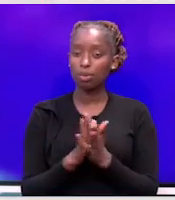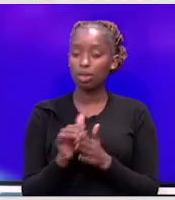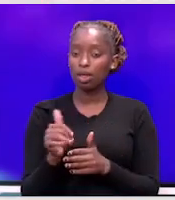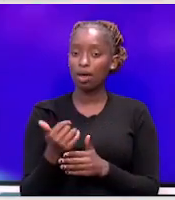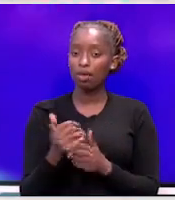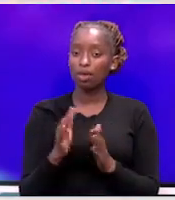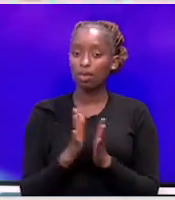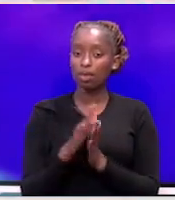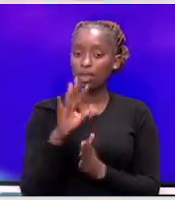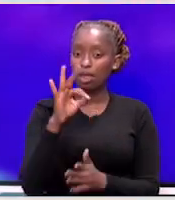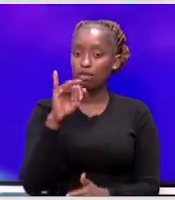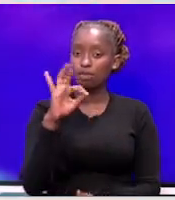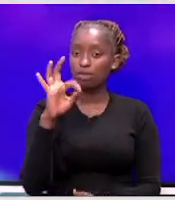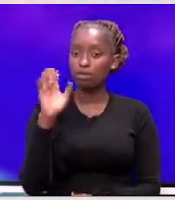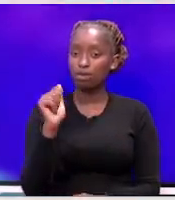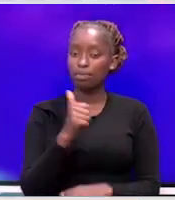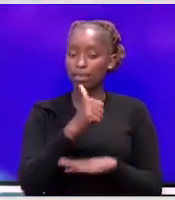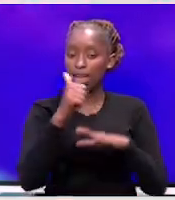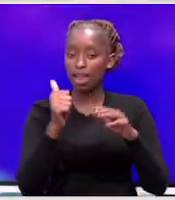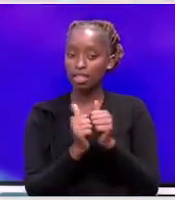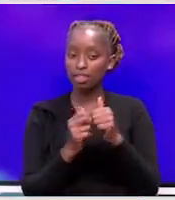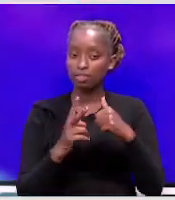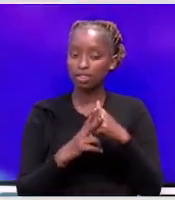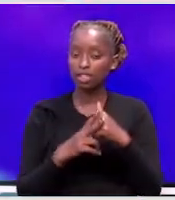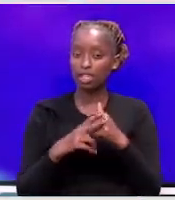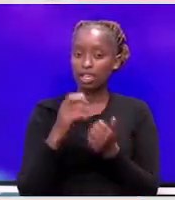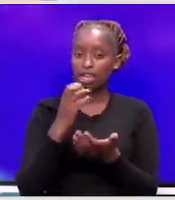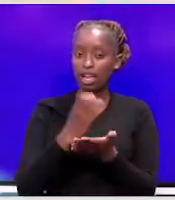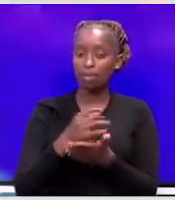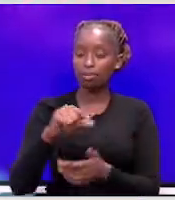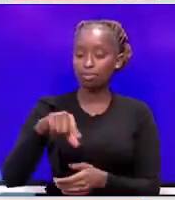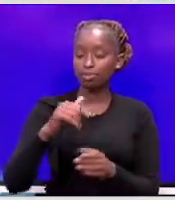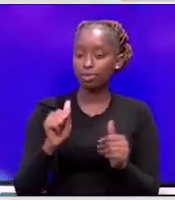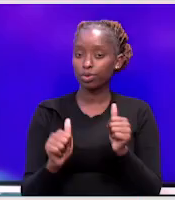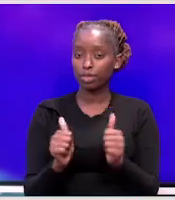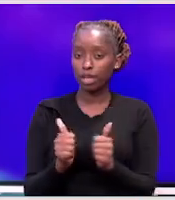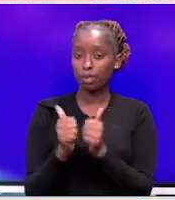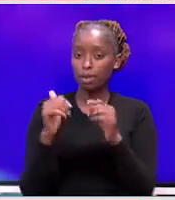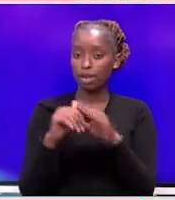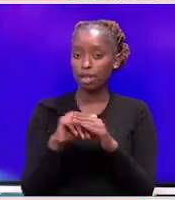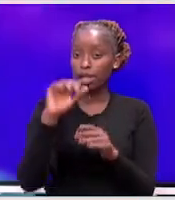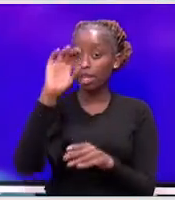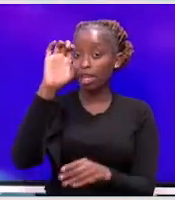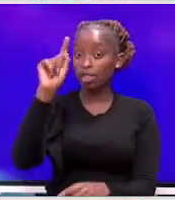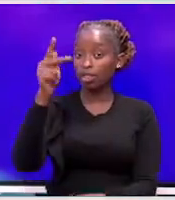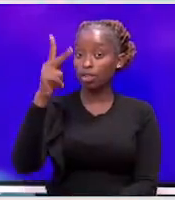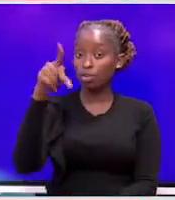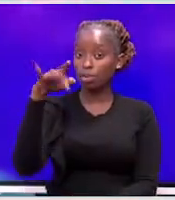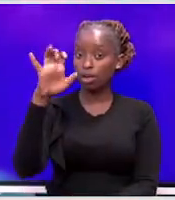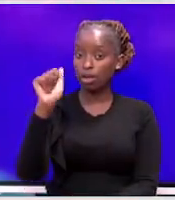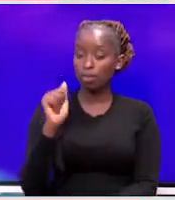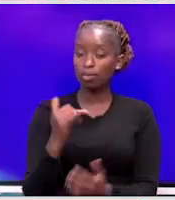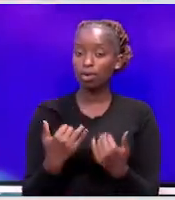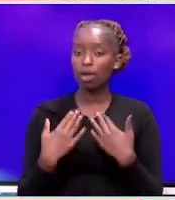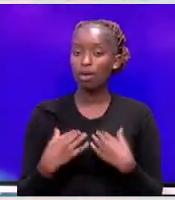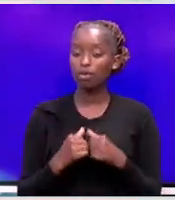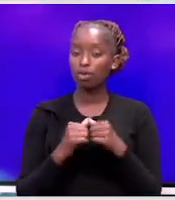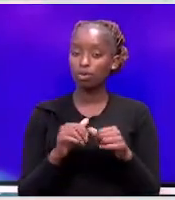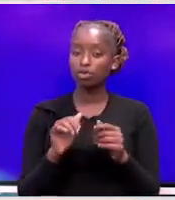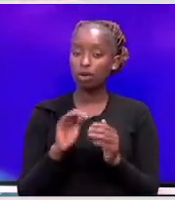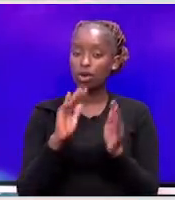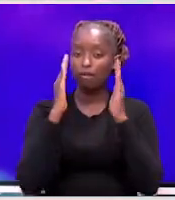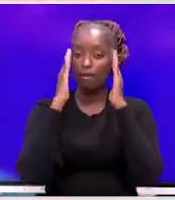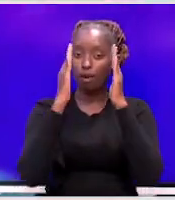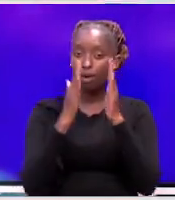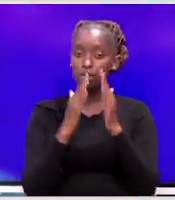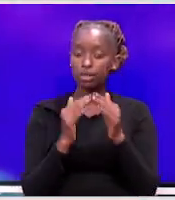FIFA U17 World Cup qualifiers held in Ethiopia. The Mildren Cheche-led side will now shift focus to preparing